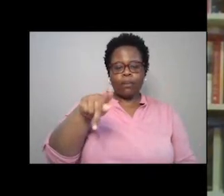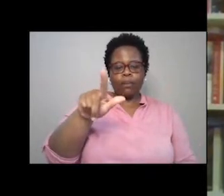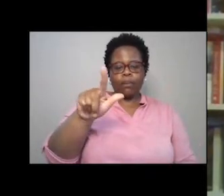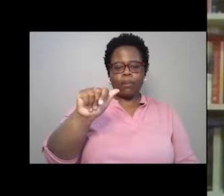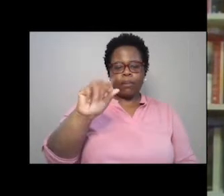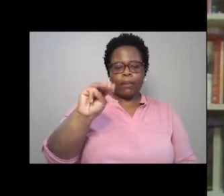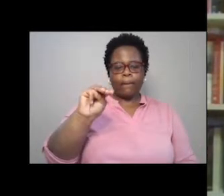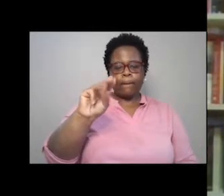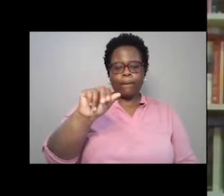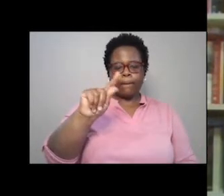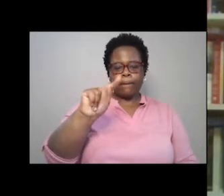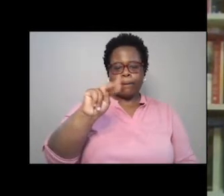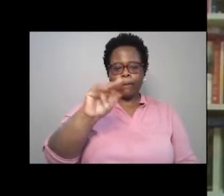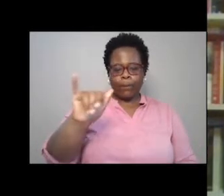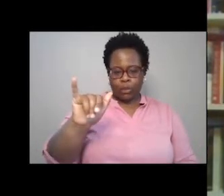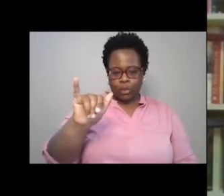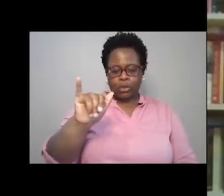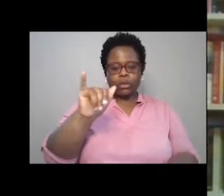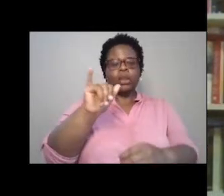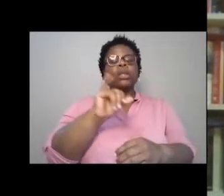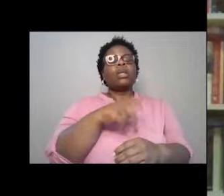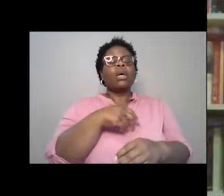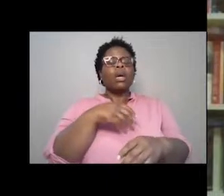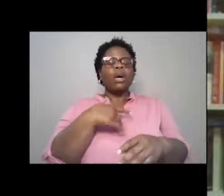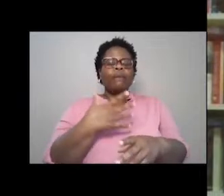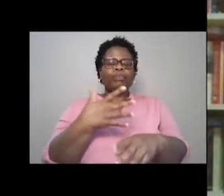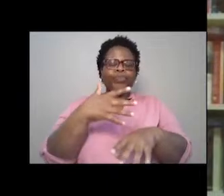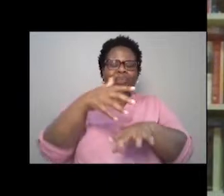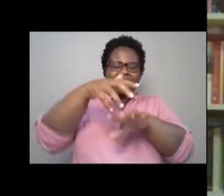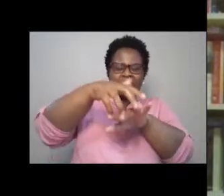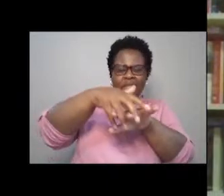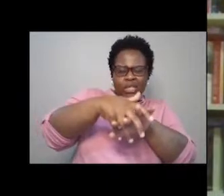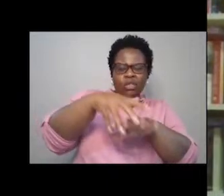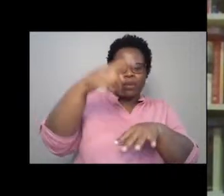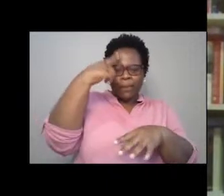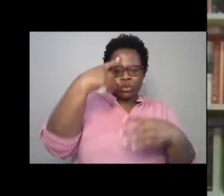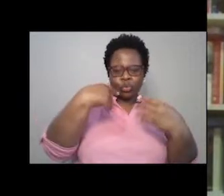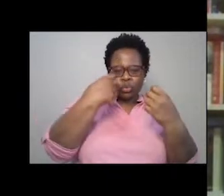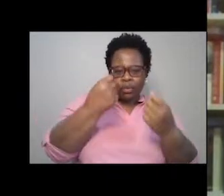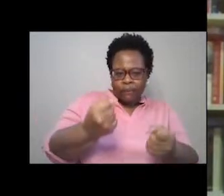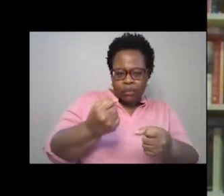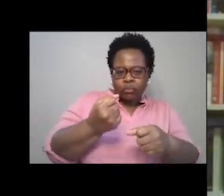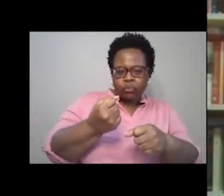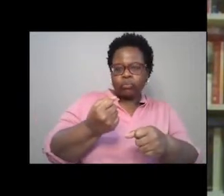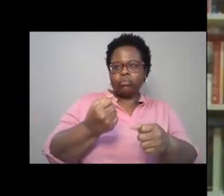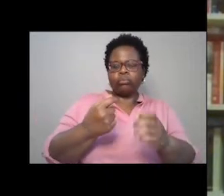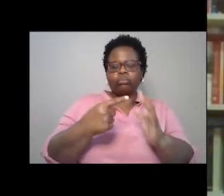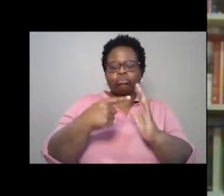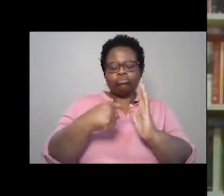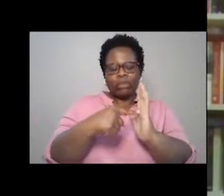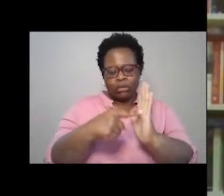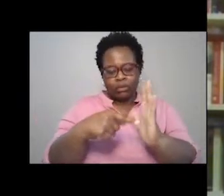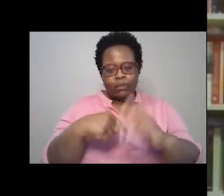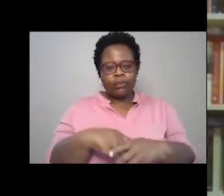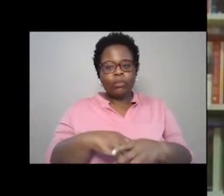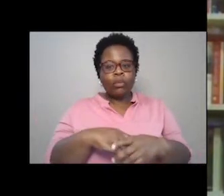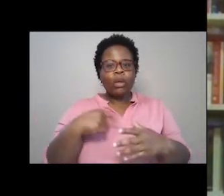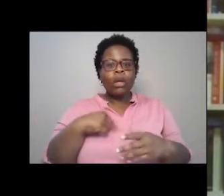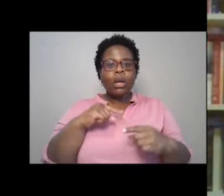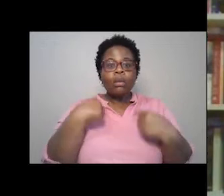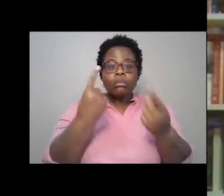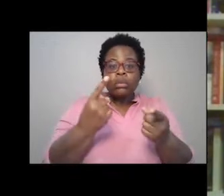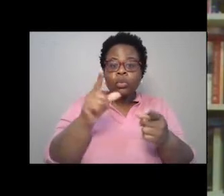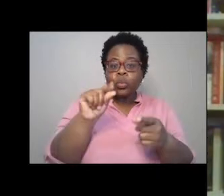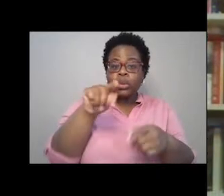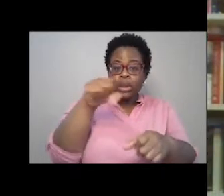Research. And what I've focused on for the last almost 20 years is how do we use